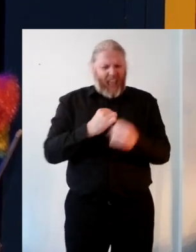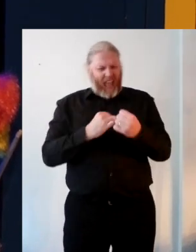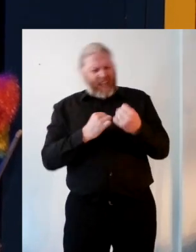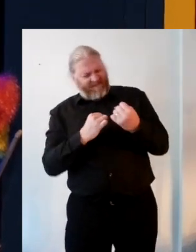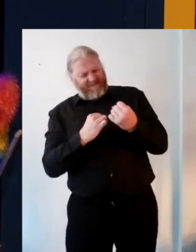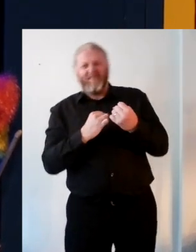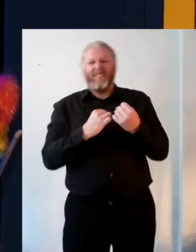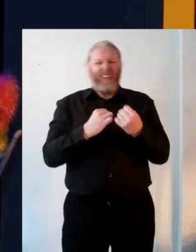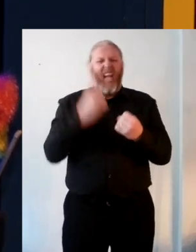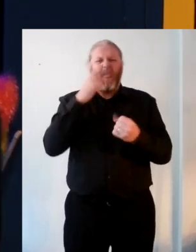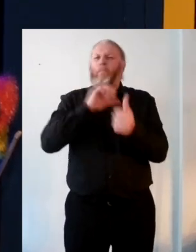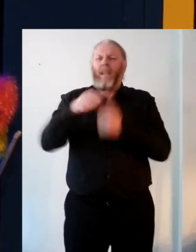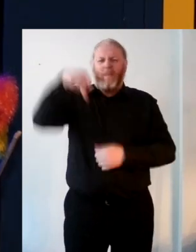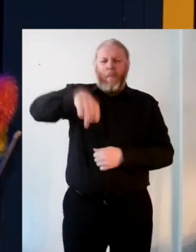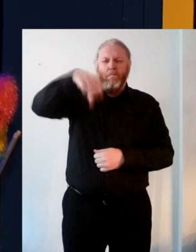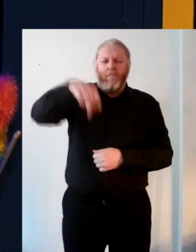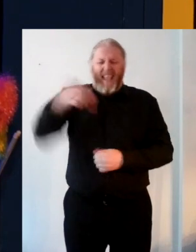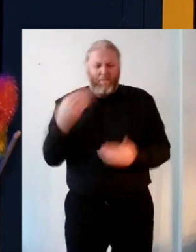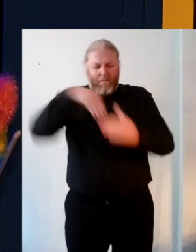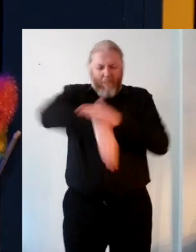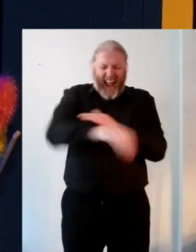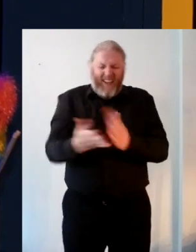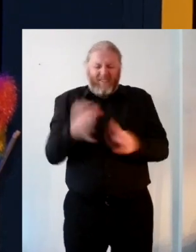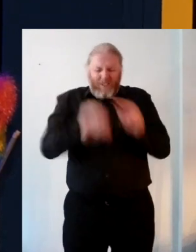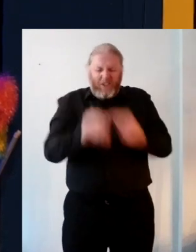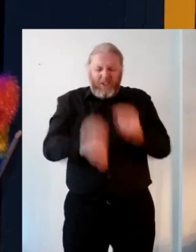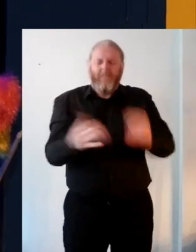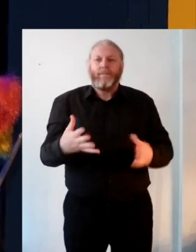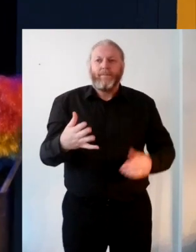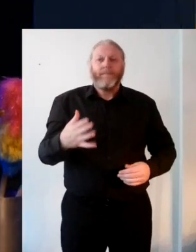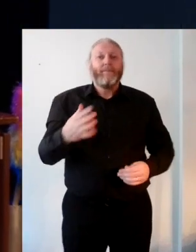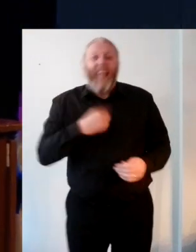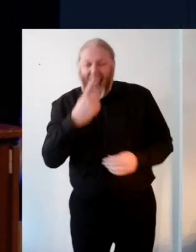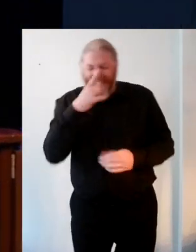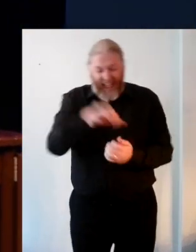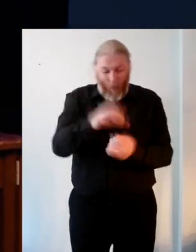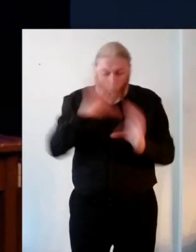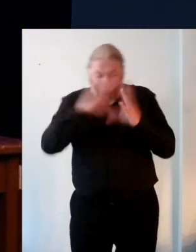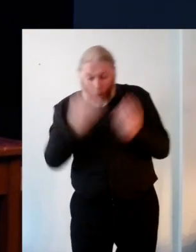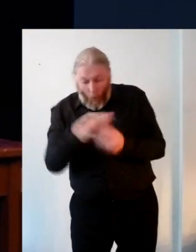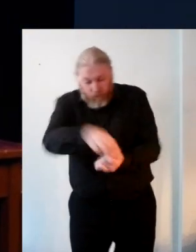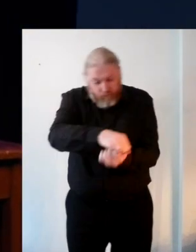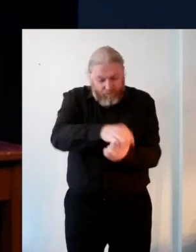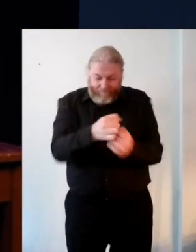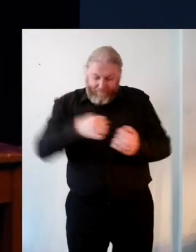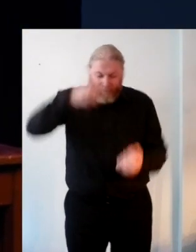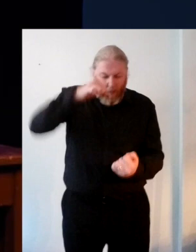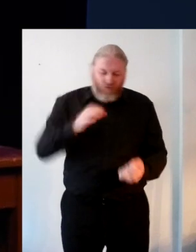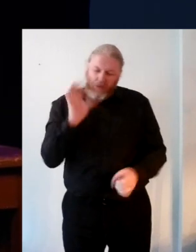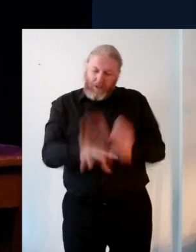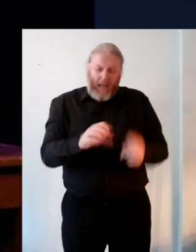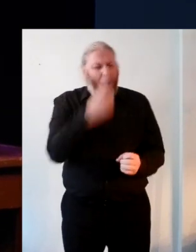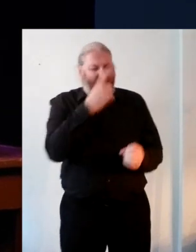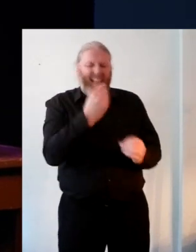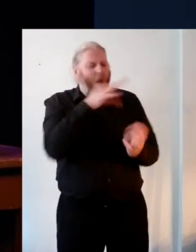Actually, I'll put it back in the pants case. Let's just put it all in. Eat